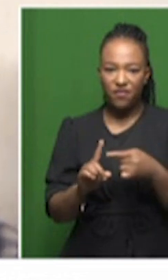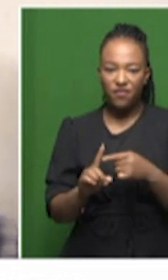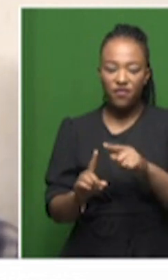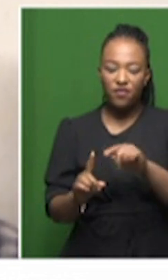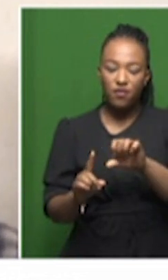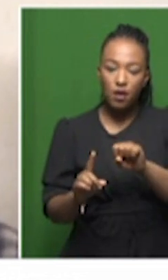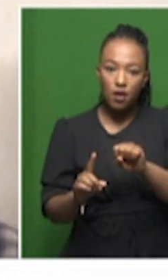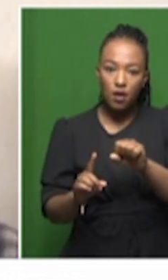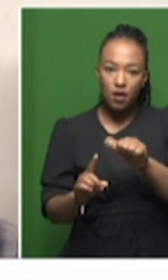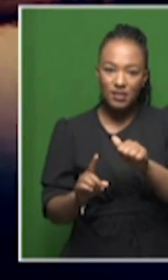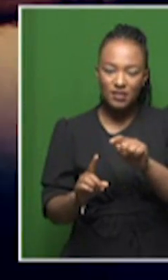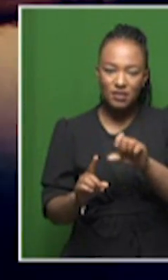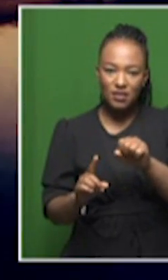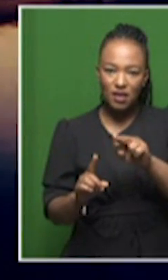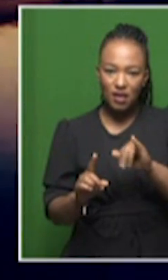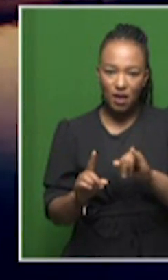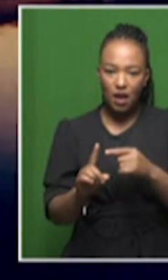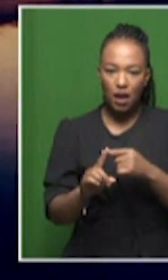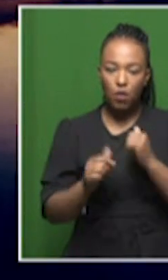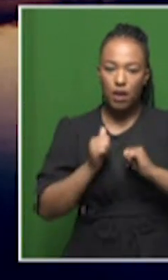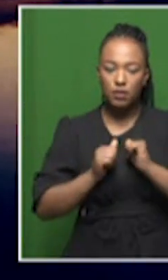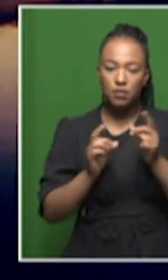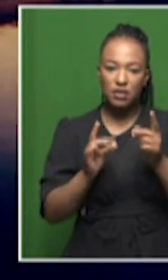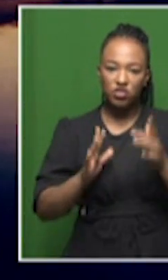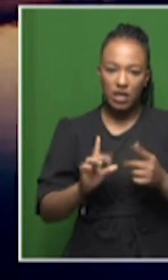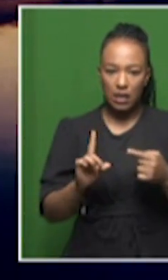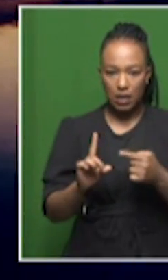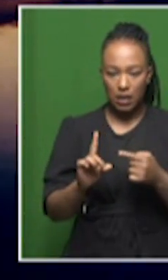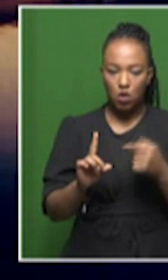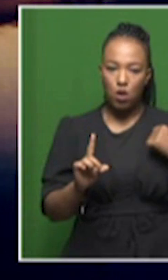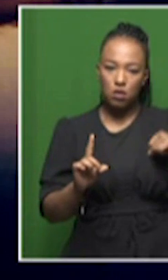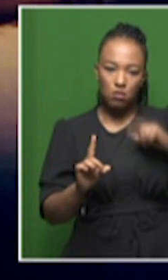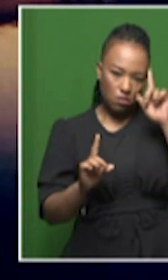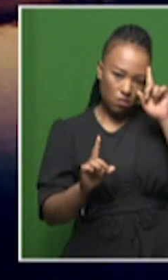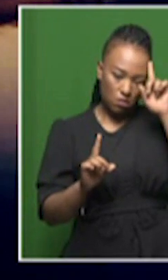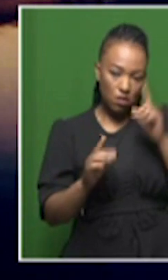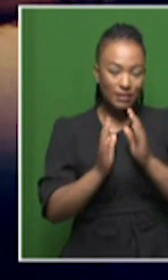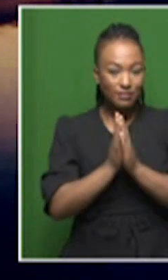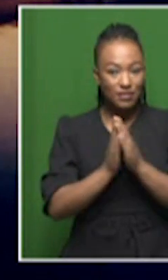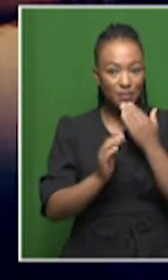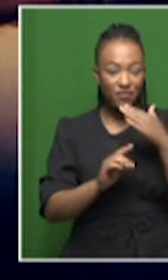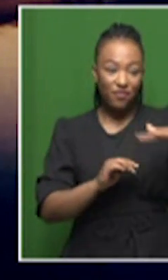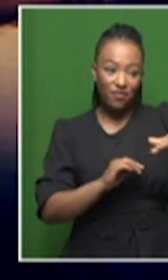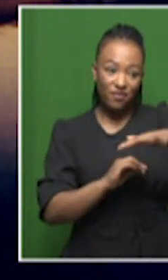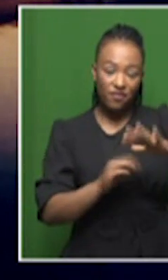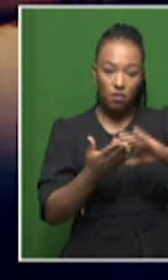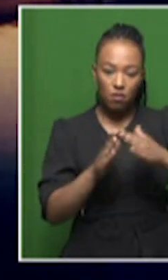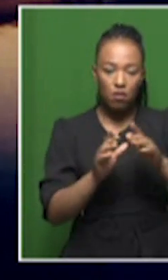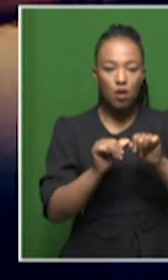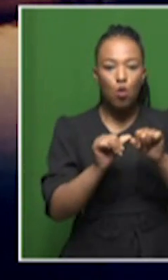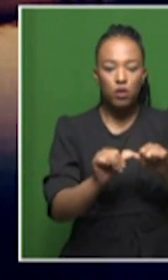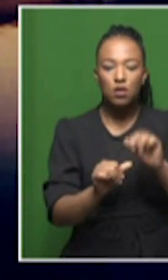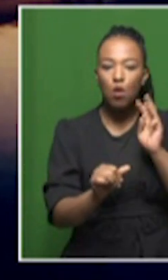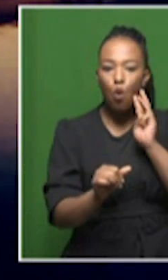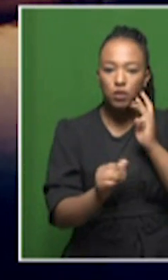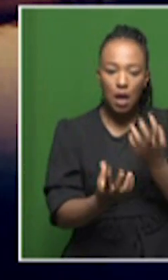for Water Infrastructure at the Nelson Mandela Bay Metro Municipality. So please, if you're in that metro, continue boiling